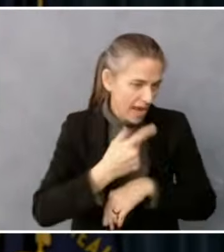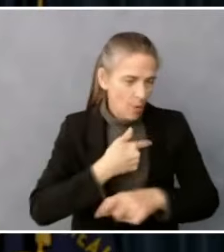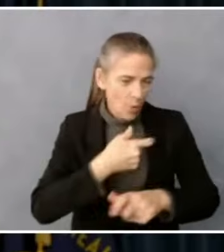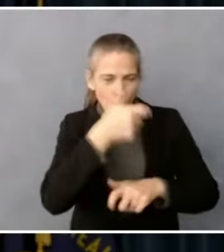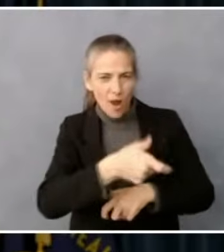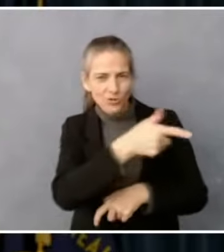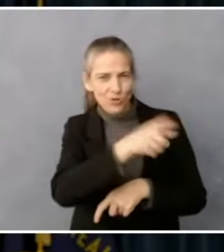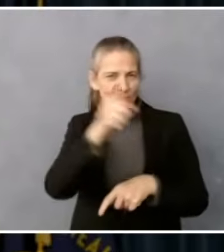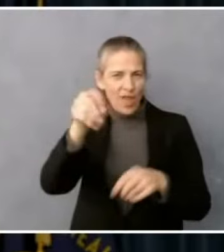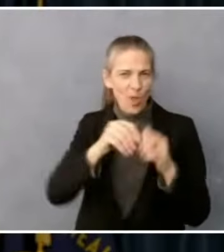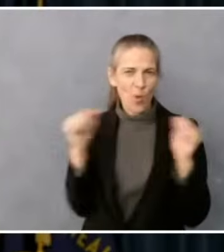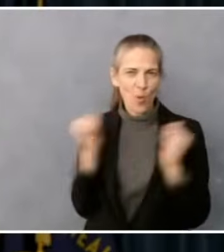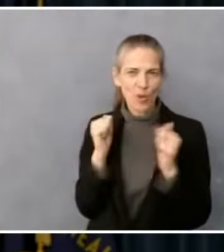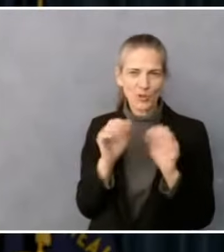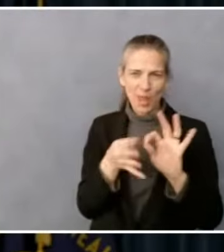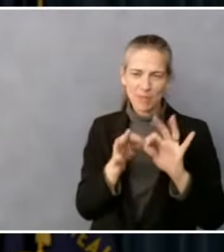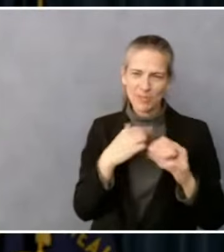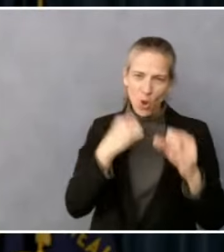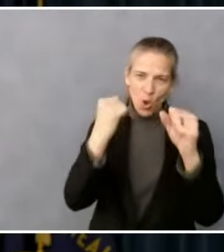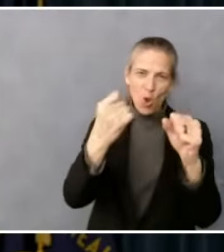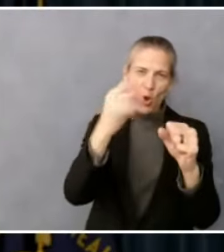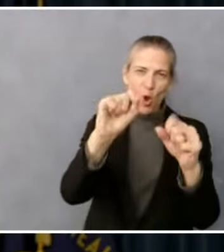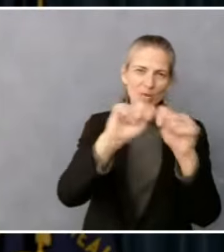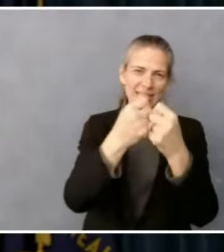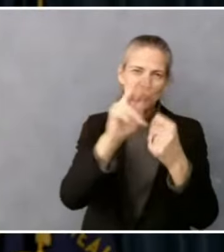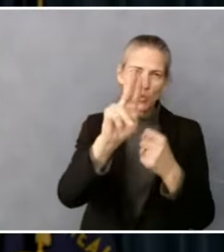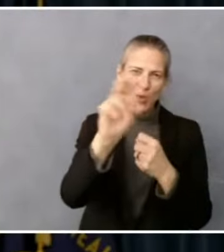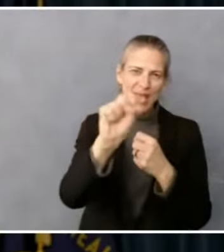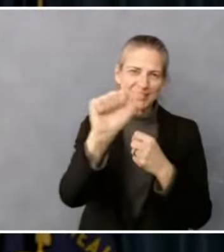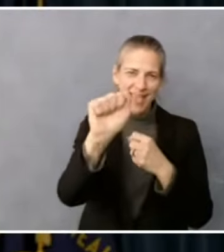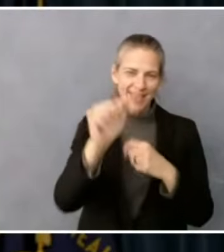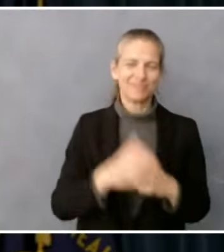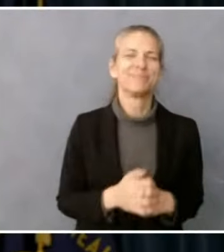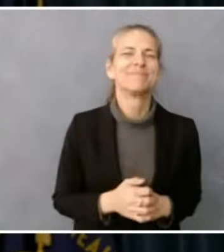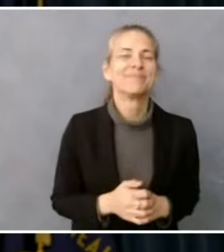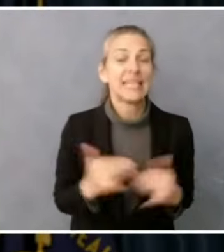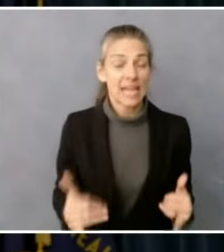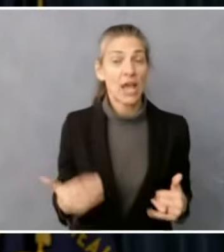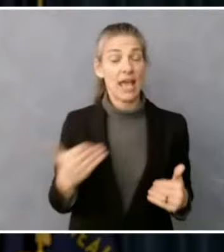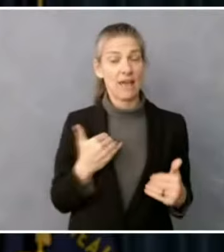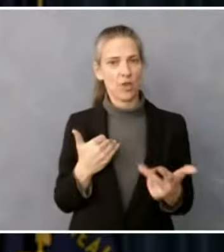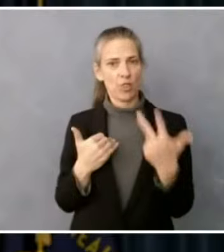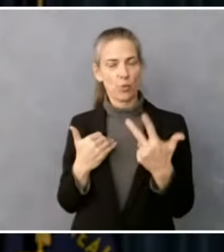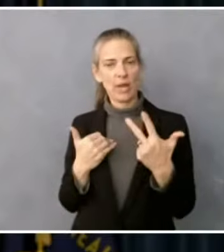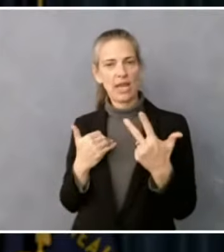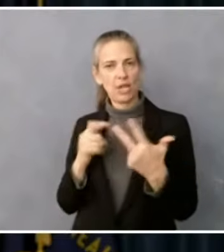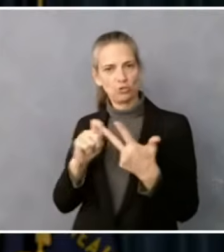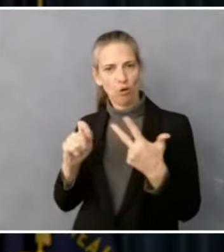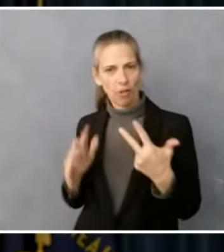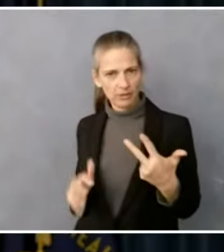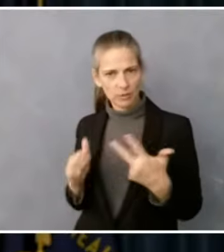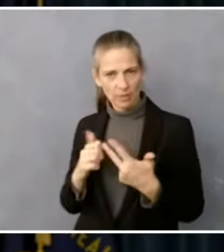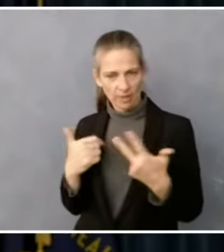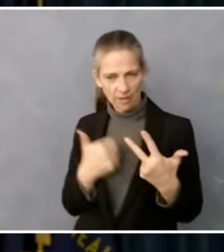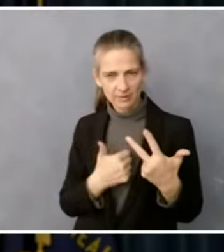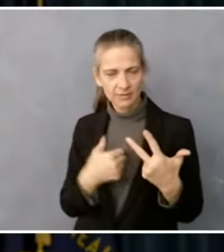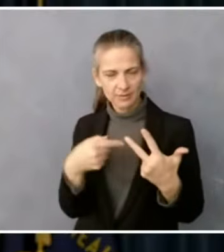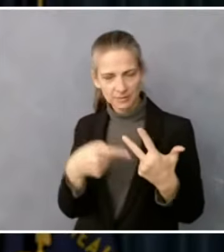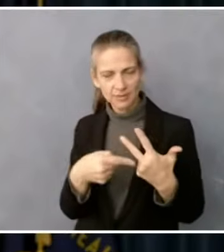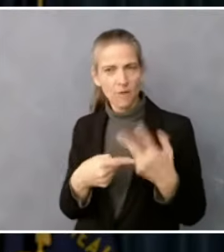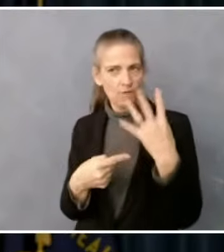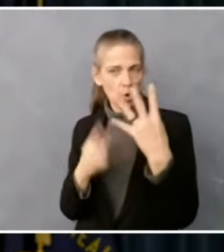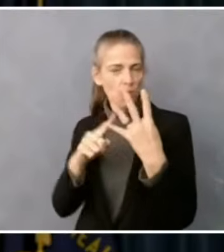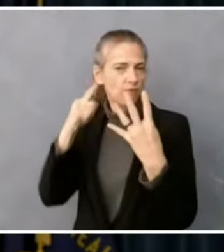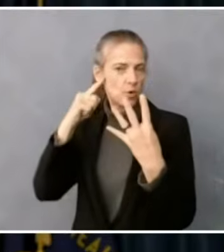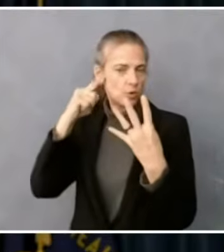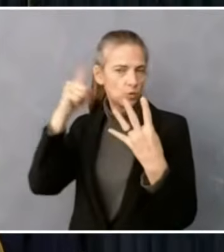Olympics. Go Team USA. All right, with that, we've got 3 journalists in the room with us, 4 on the line. We'll start